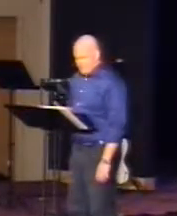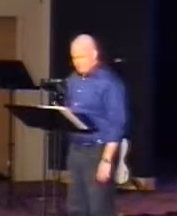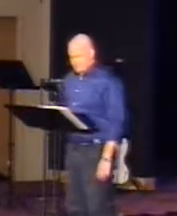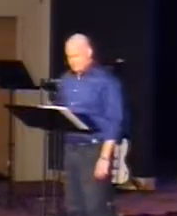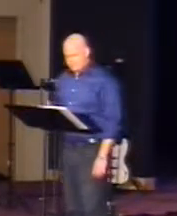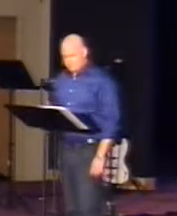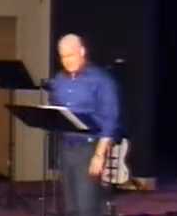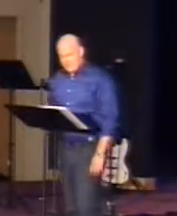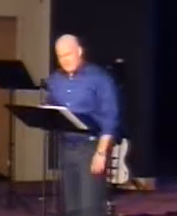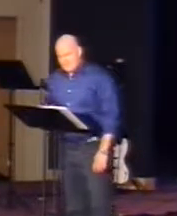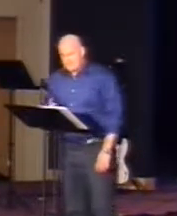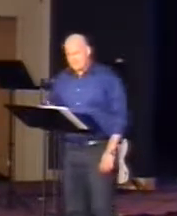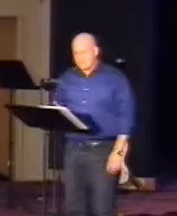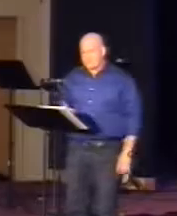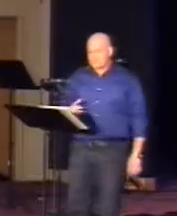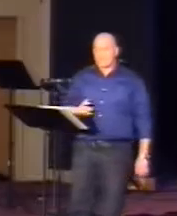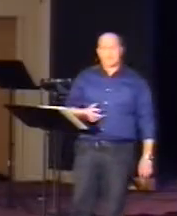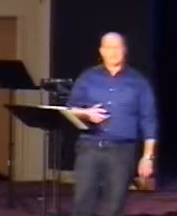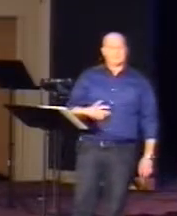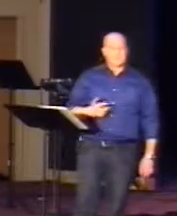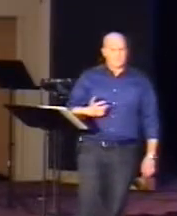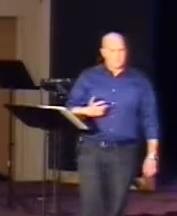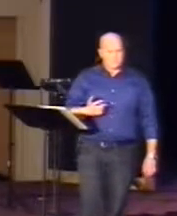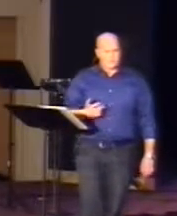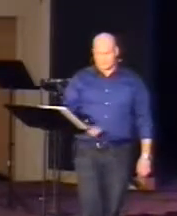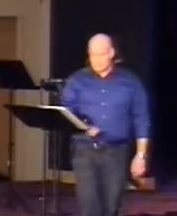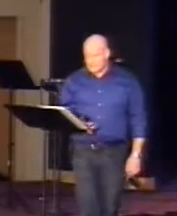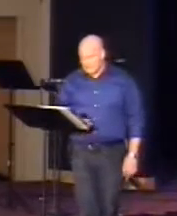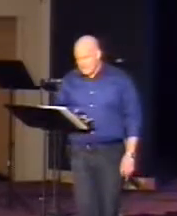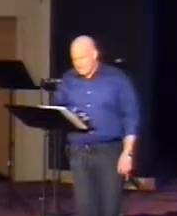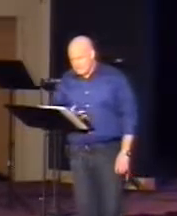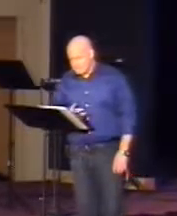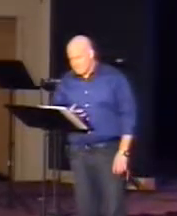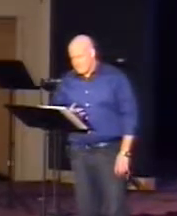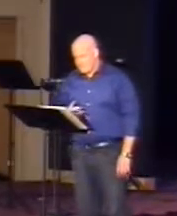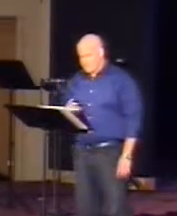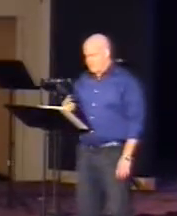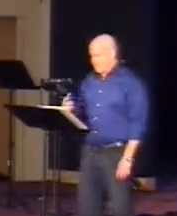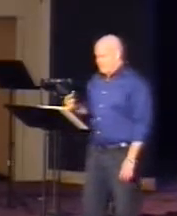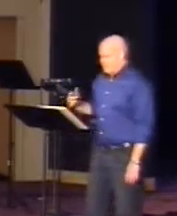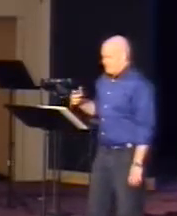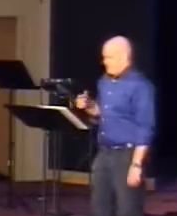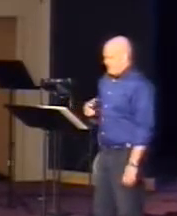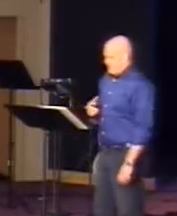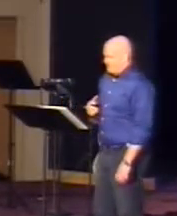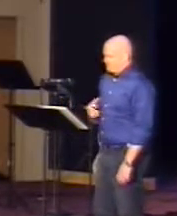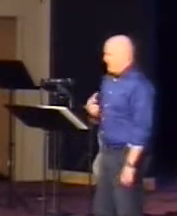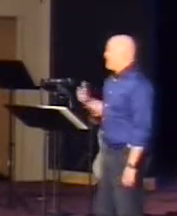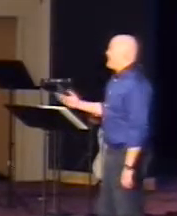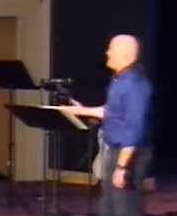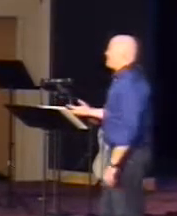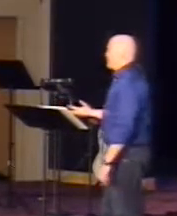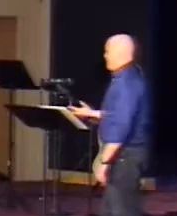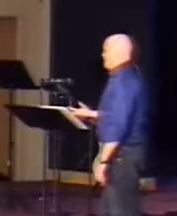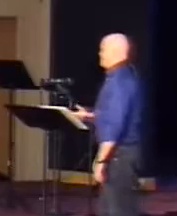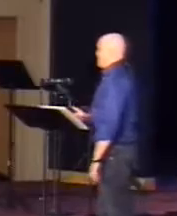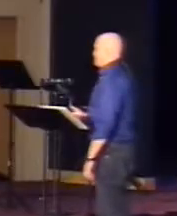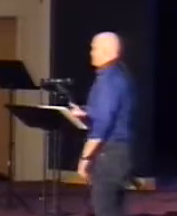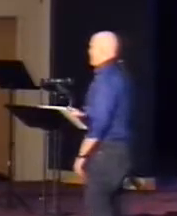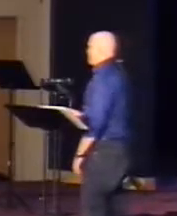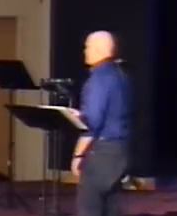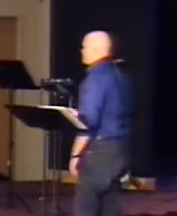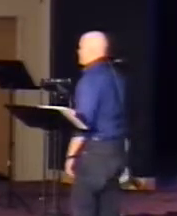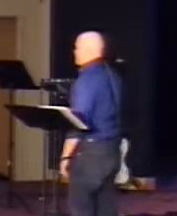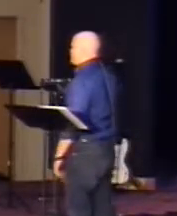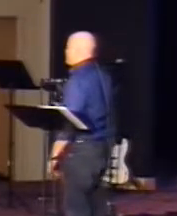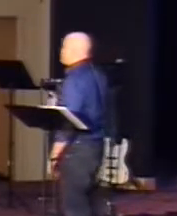or behaviors. Typically, we talk about someone's career as being the how they identify themselves